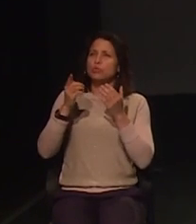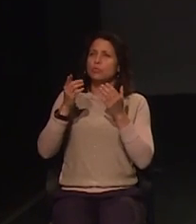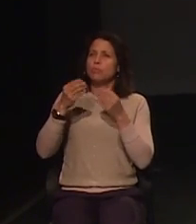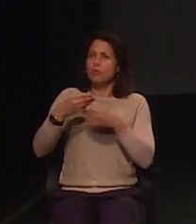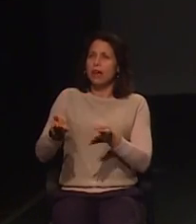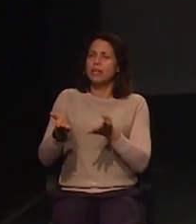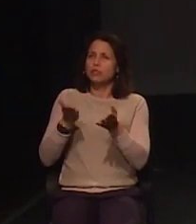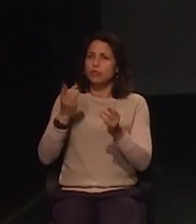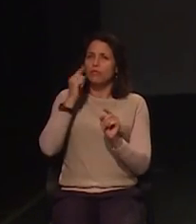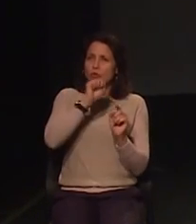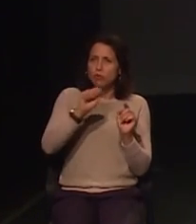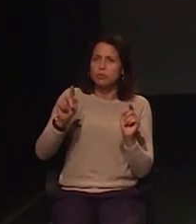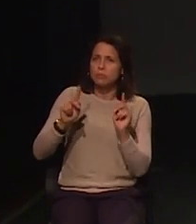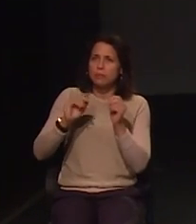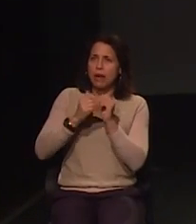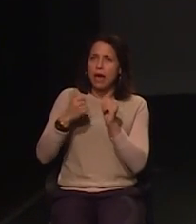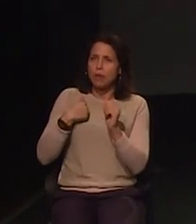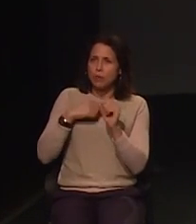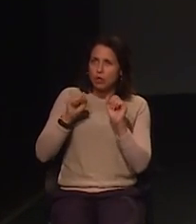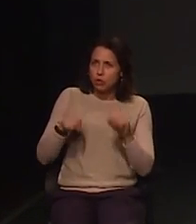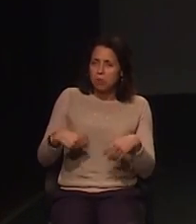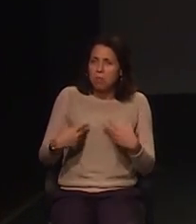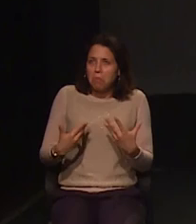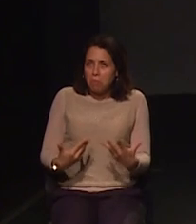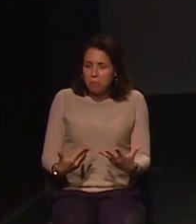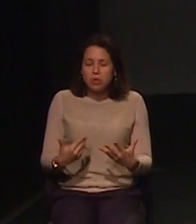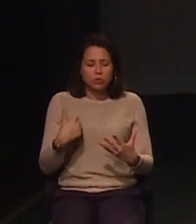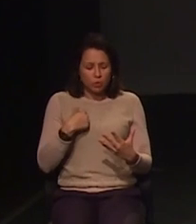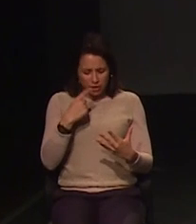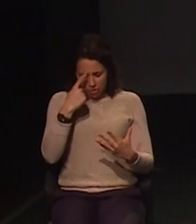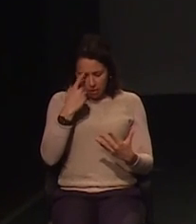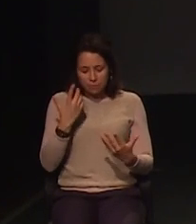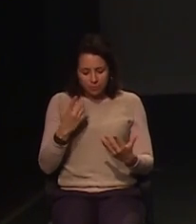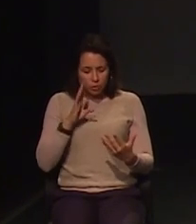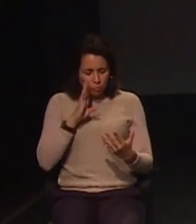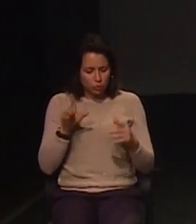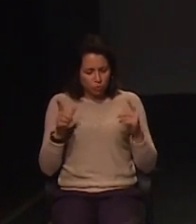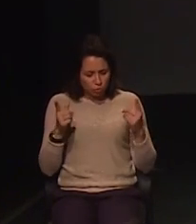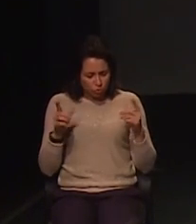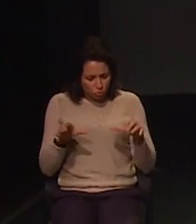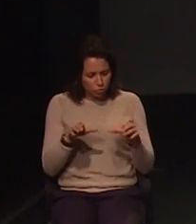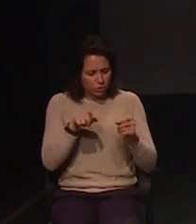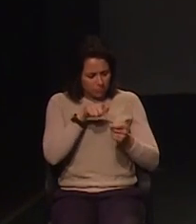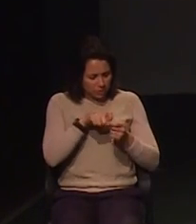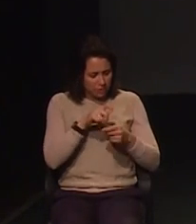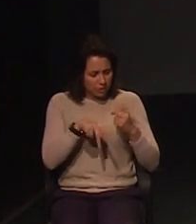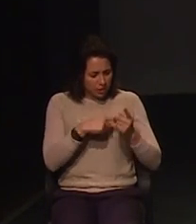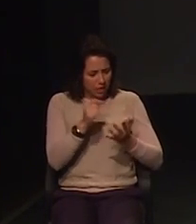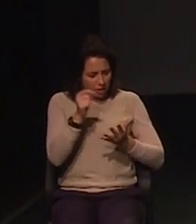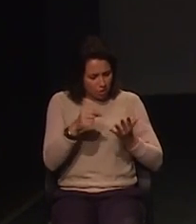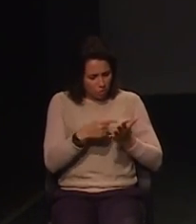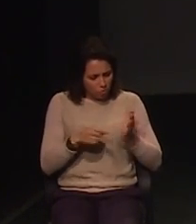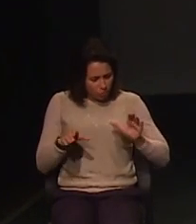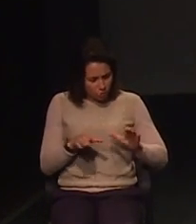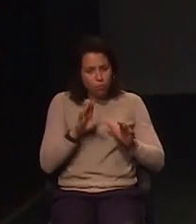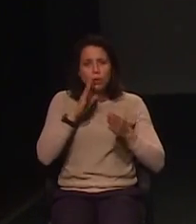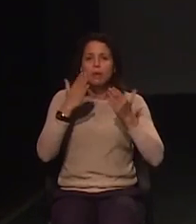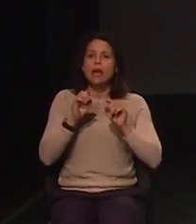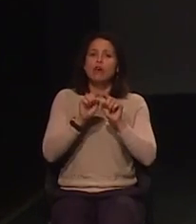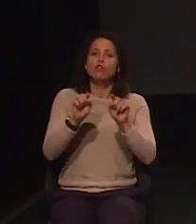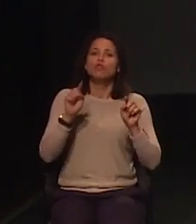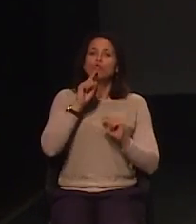said, we're going to take a certain part of what we do, and we're going to let you self-determine what you're going to do with